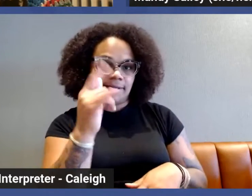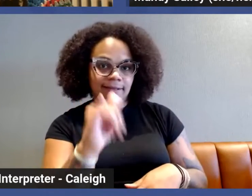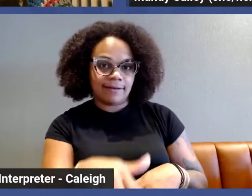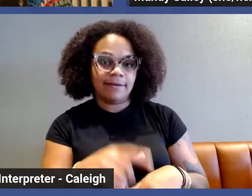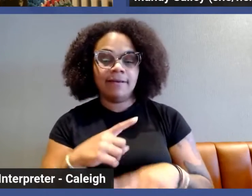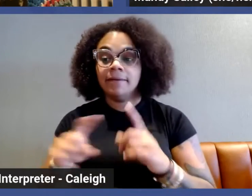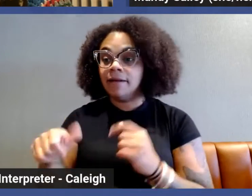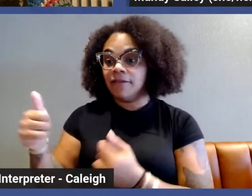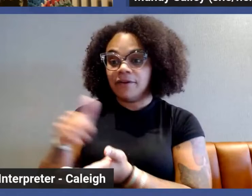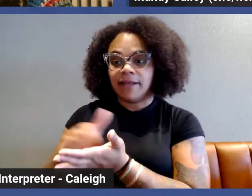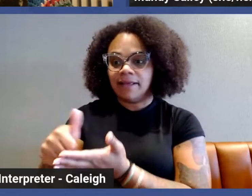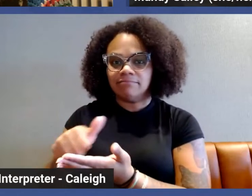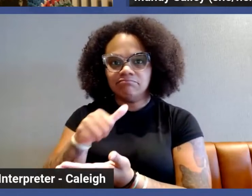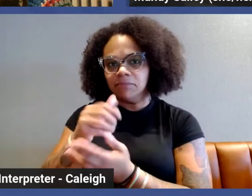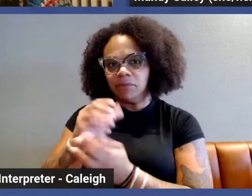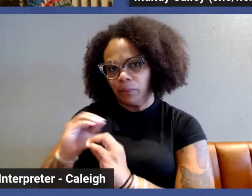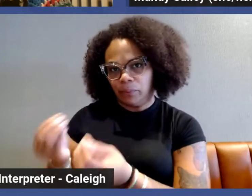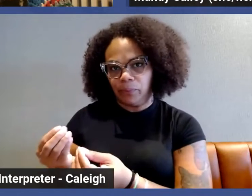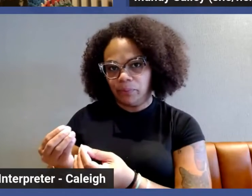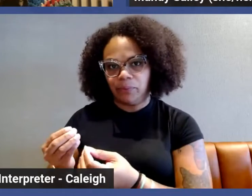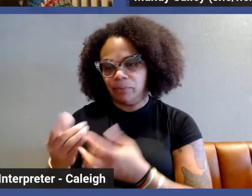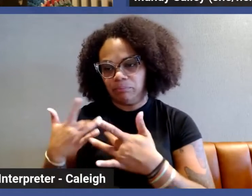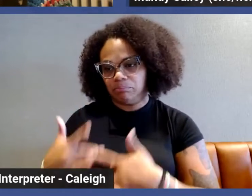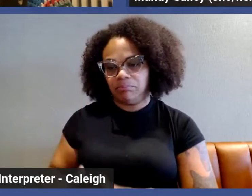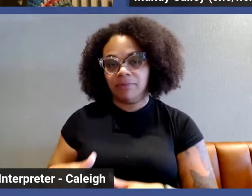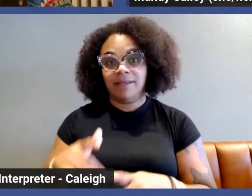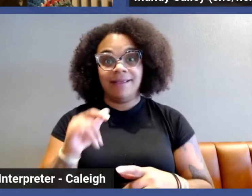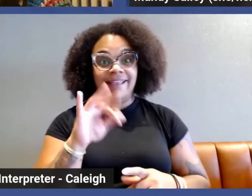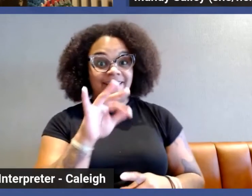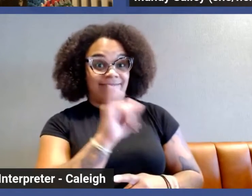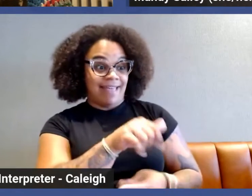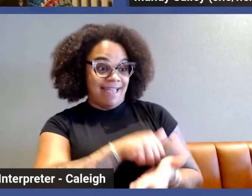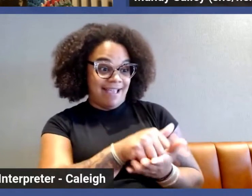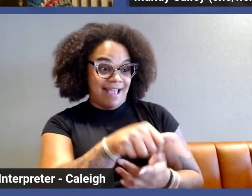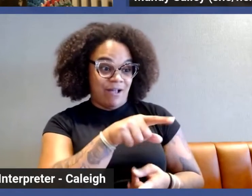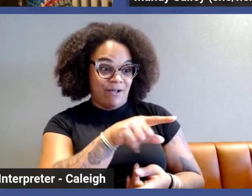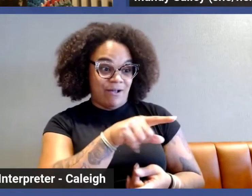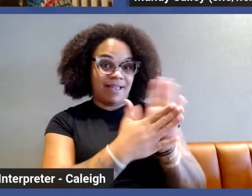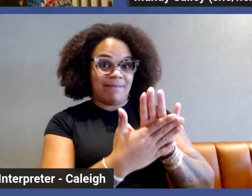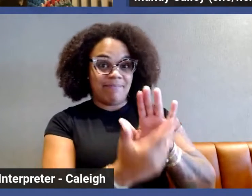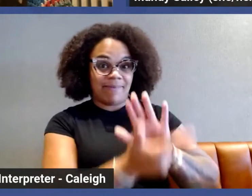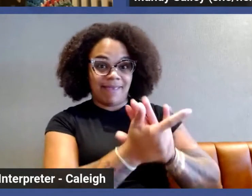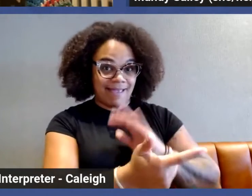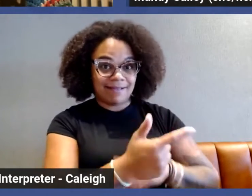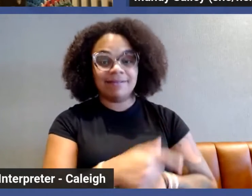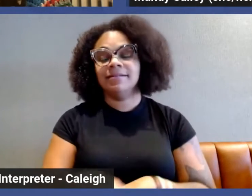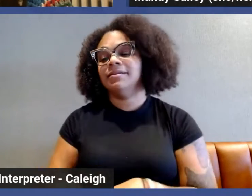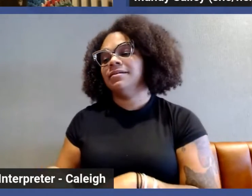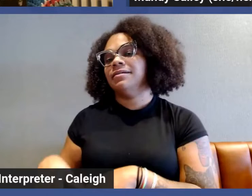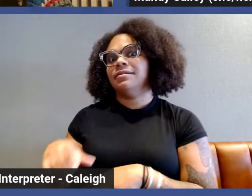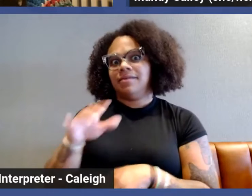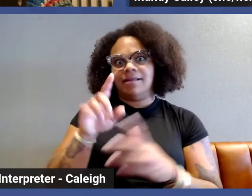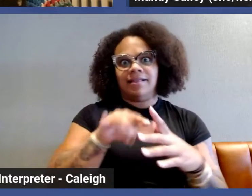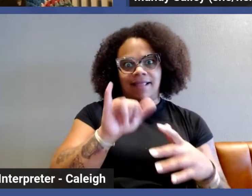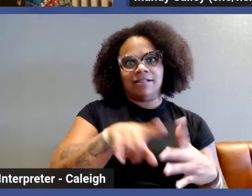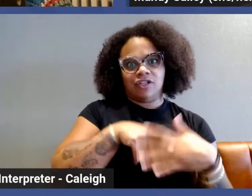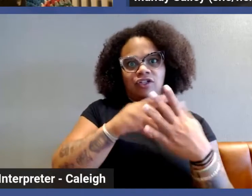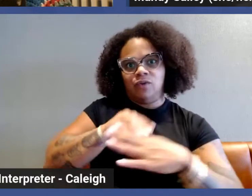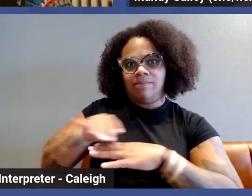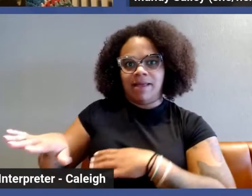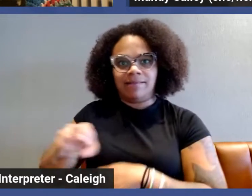other accounts didn't. And if the account with nudity, just like you said, was shadow banned, it started to affect all of the